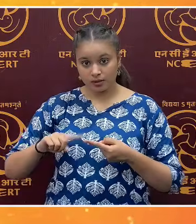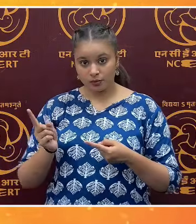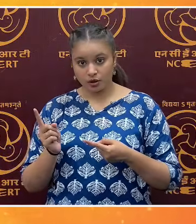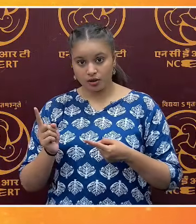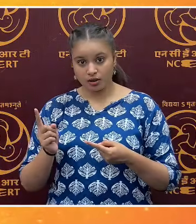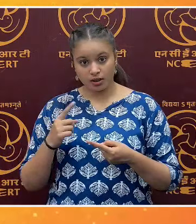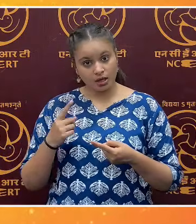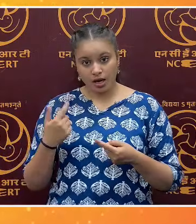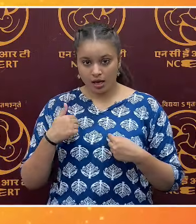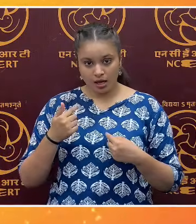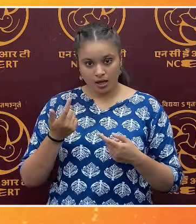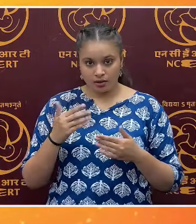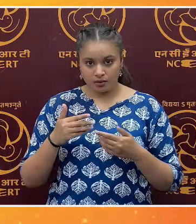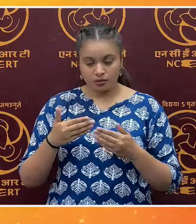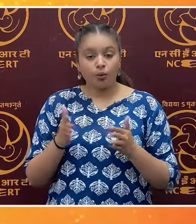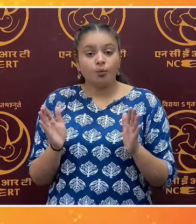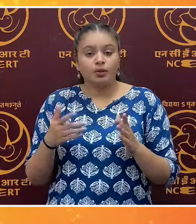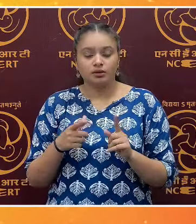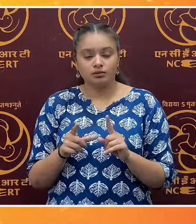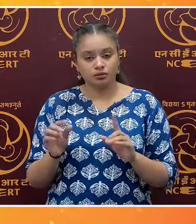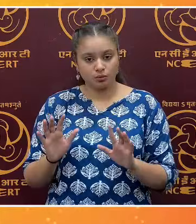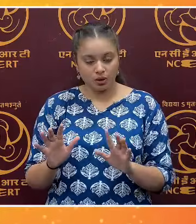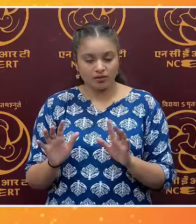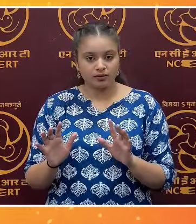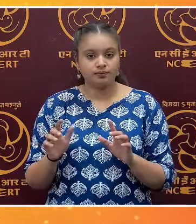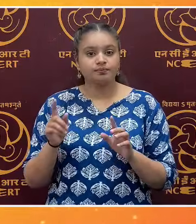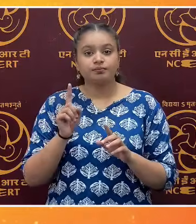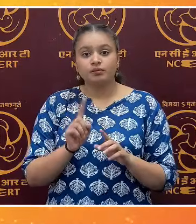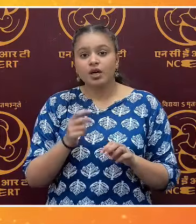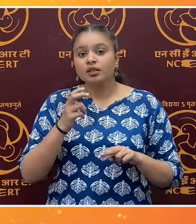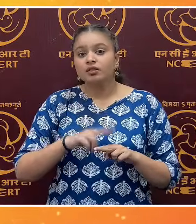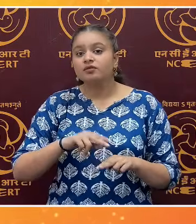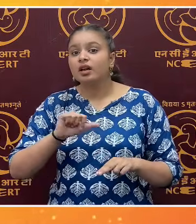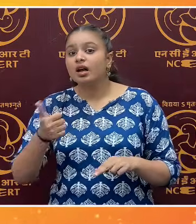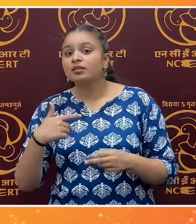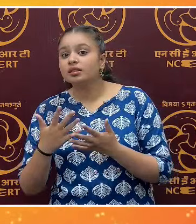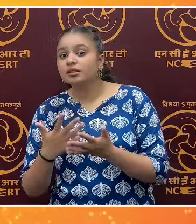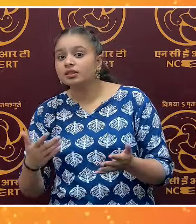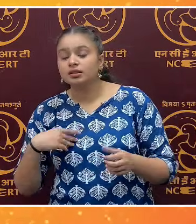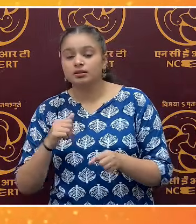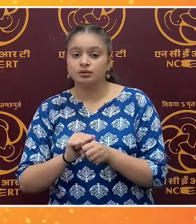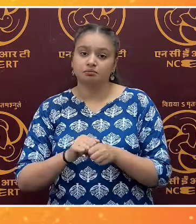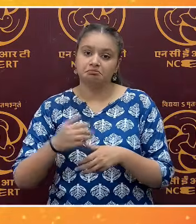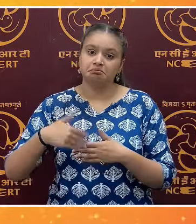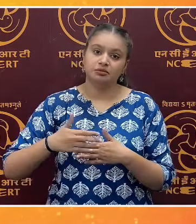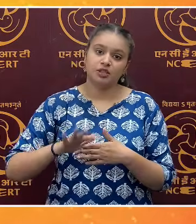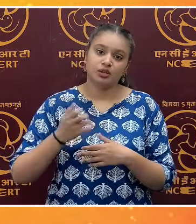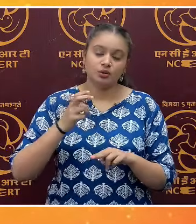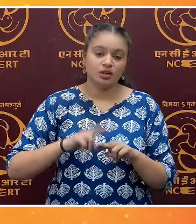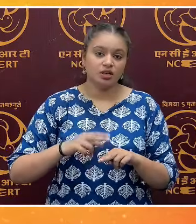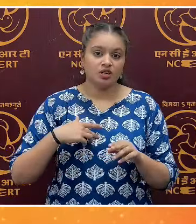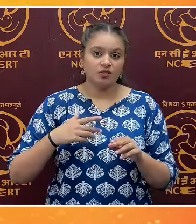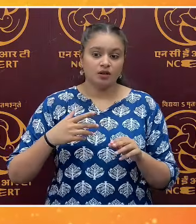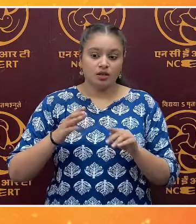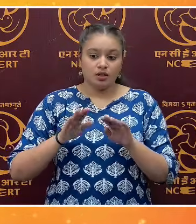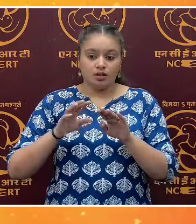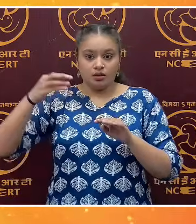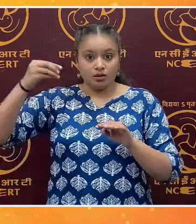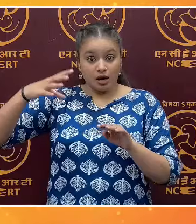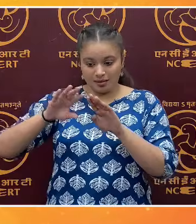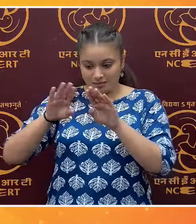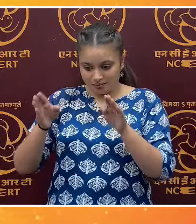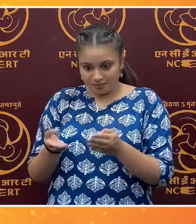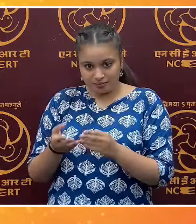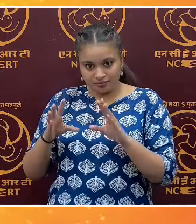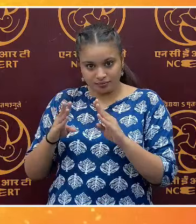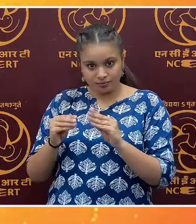I have opened the circuit, we can say that, off it, but other appliances are keep on working. Yes. Now if lamp is fused, so